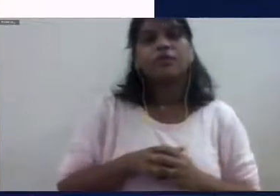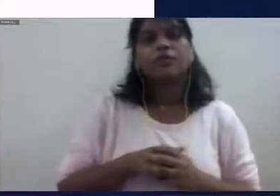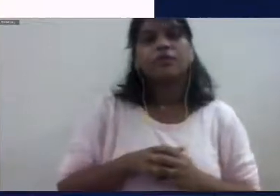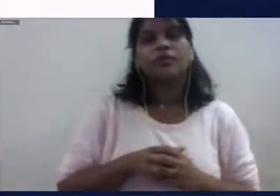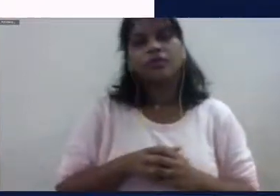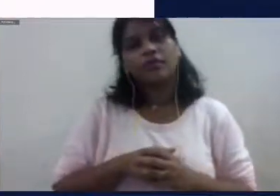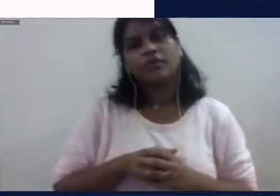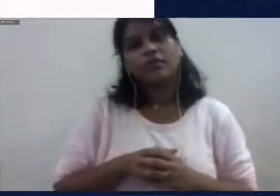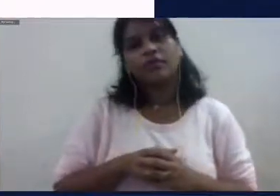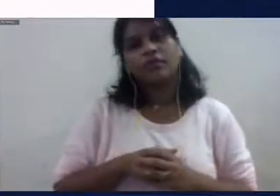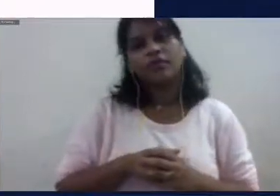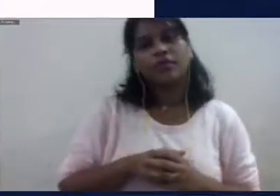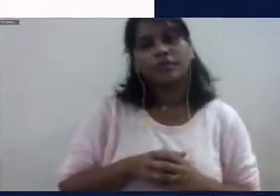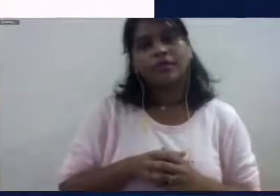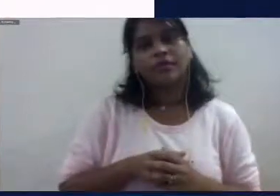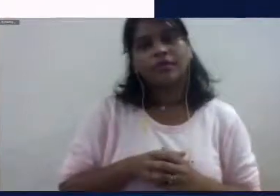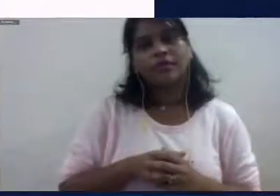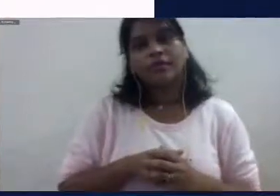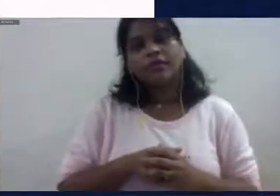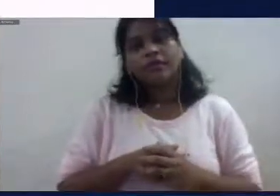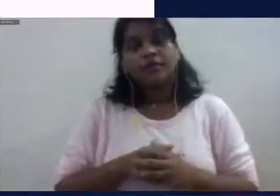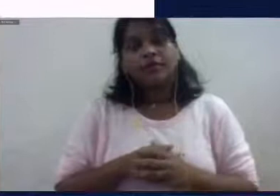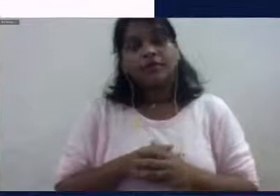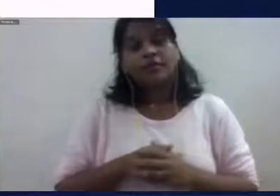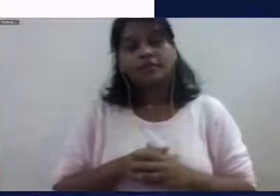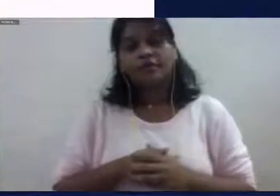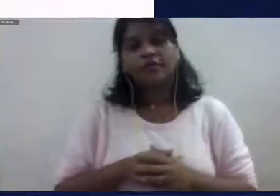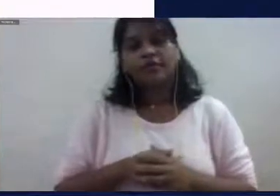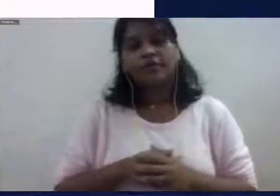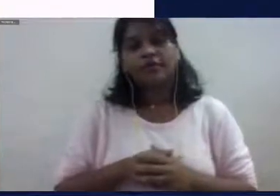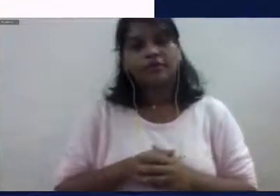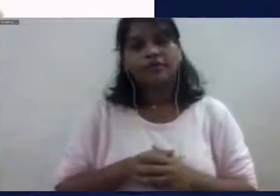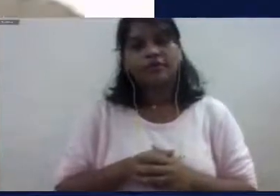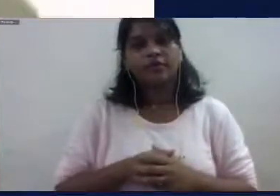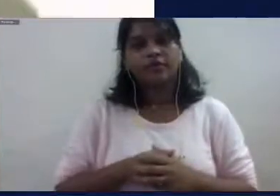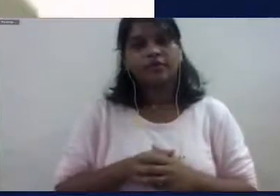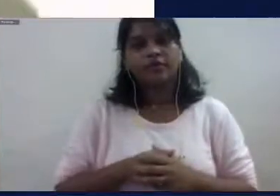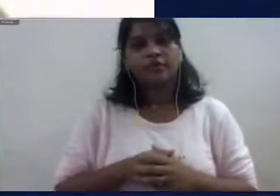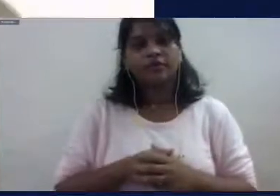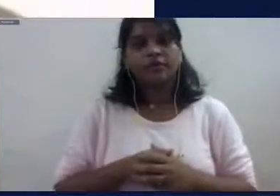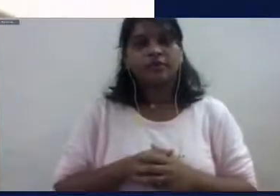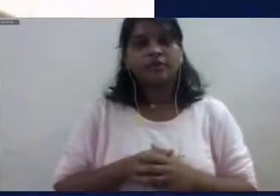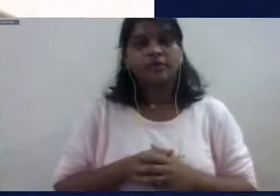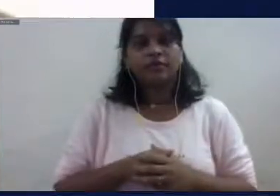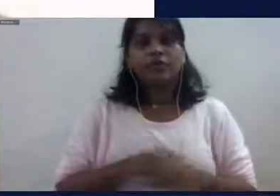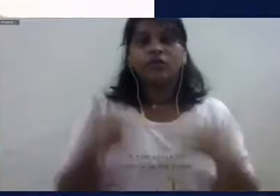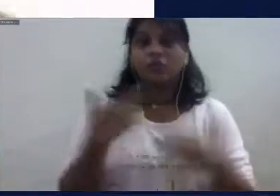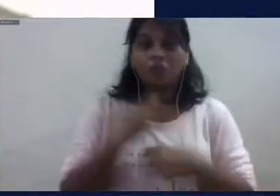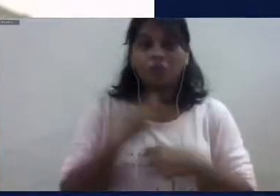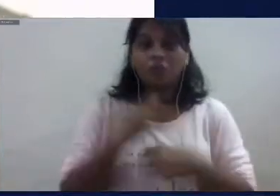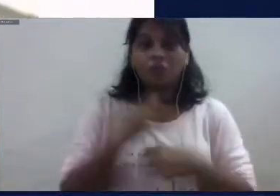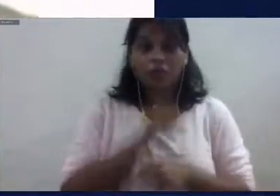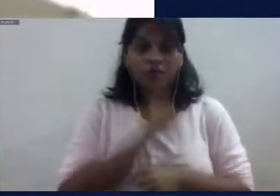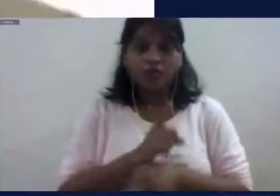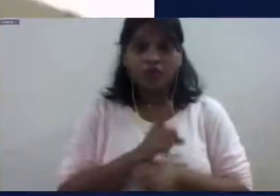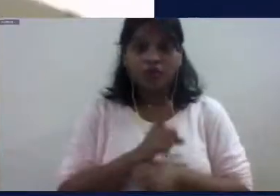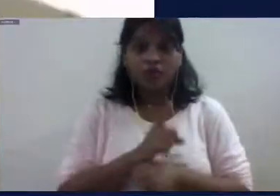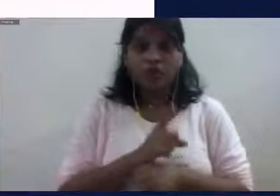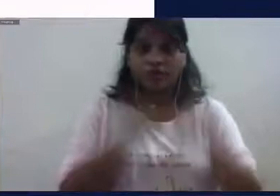clear. Okay, great. Okay. So let me just make sure that I share